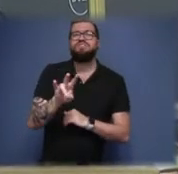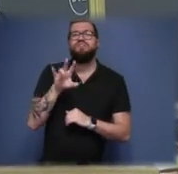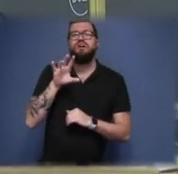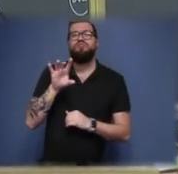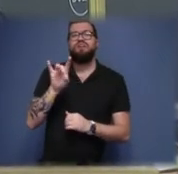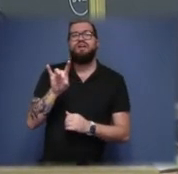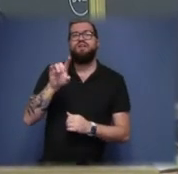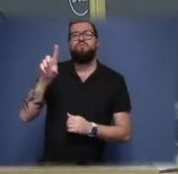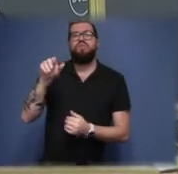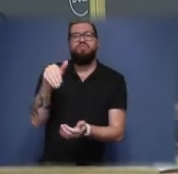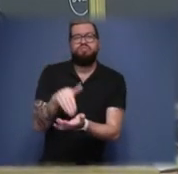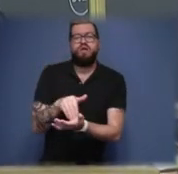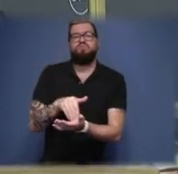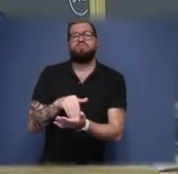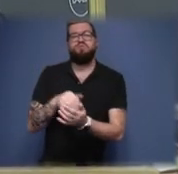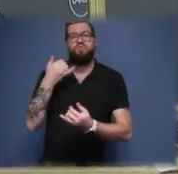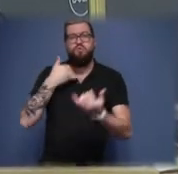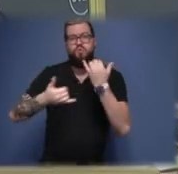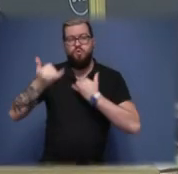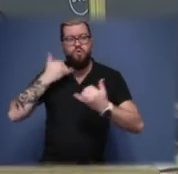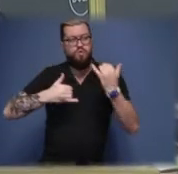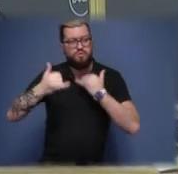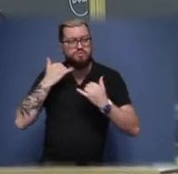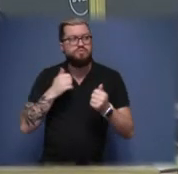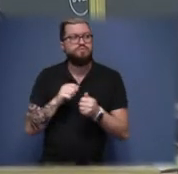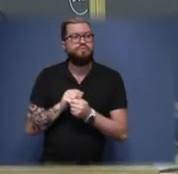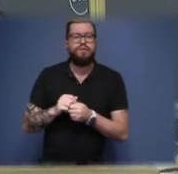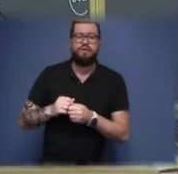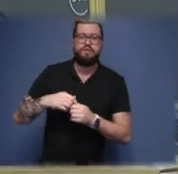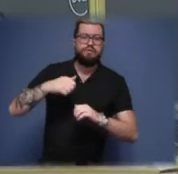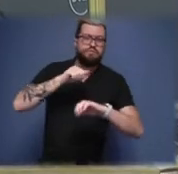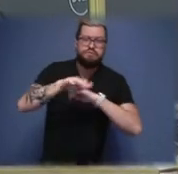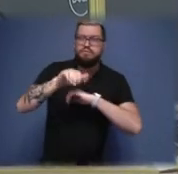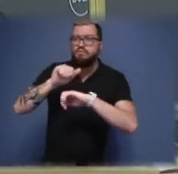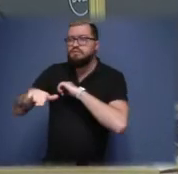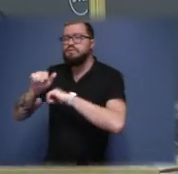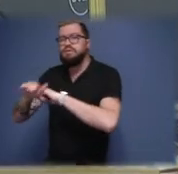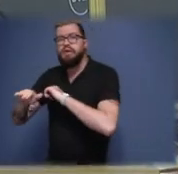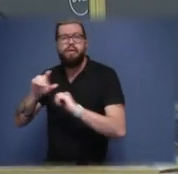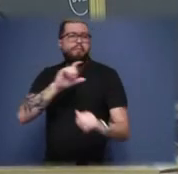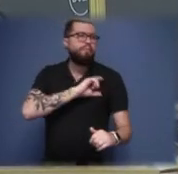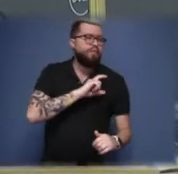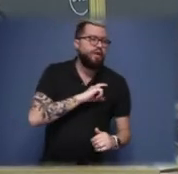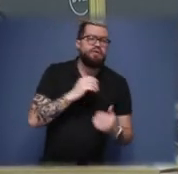781,000 calls and dispatched police, fire, and emergency medical personnel to more than